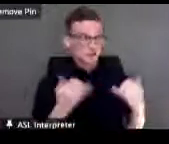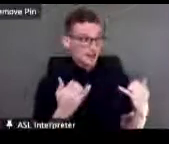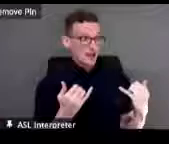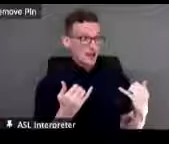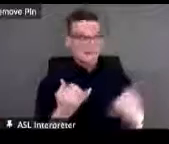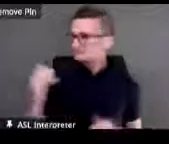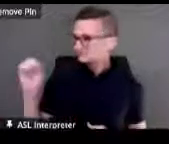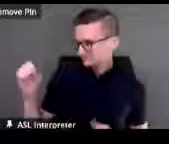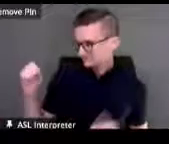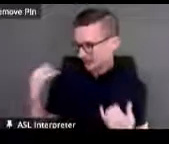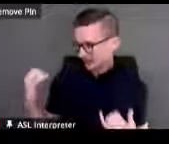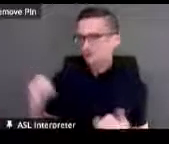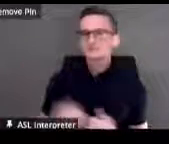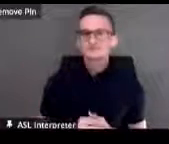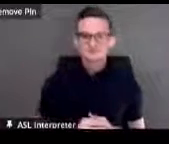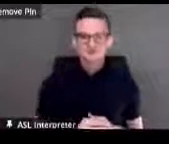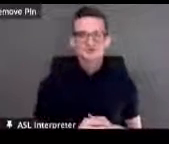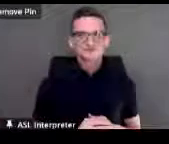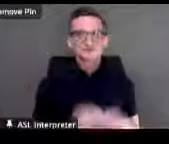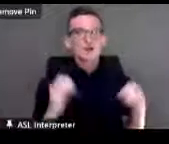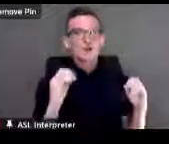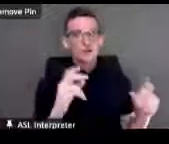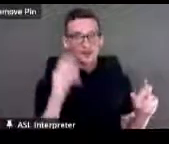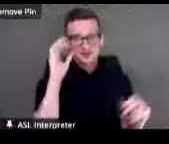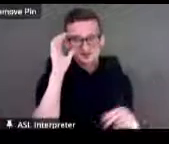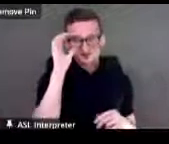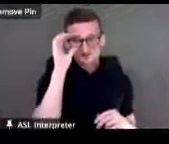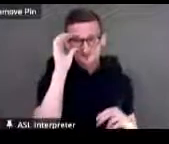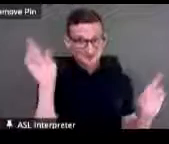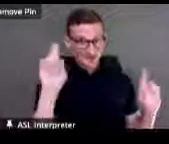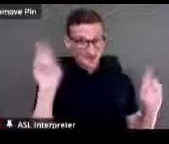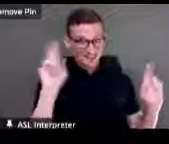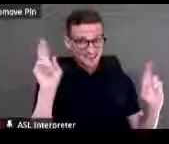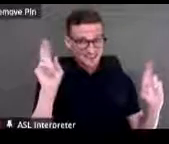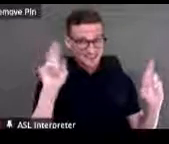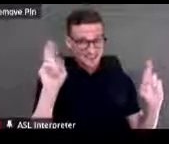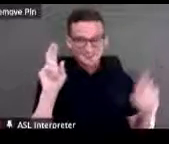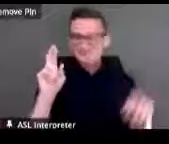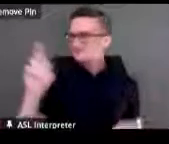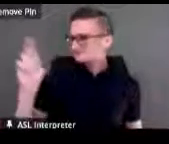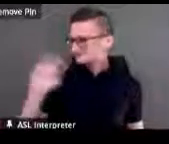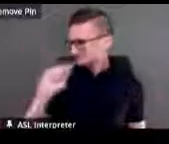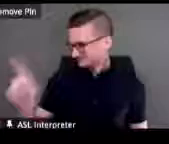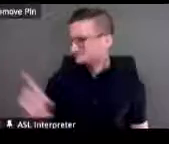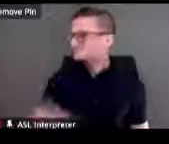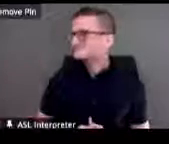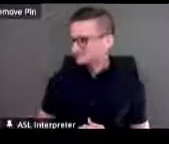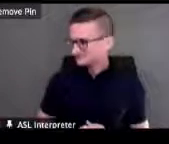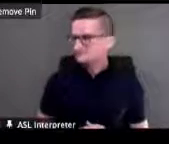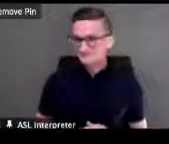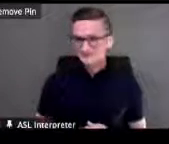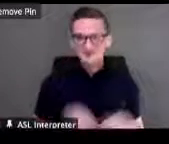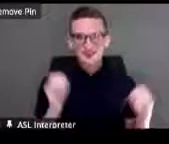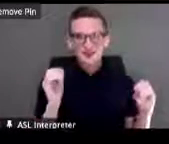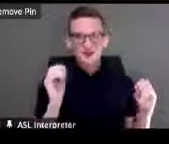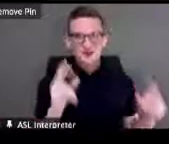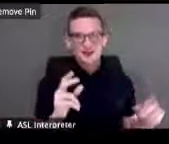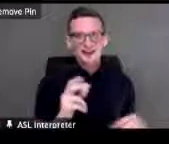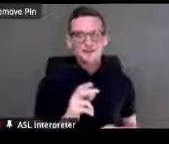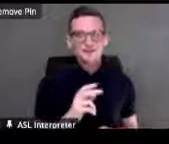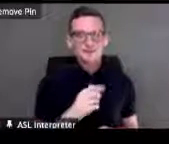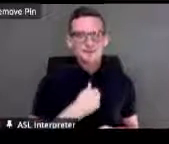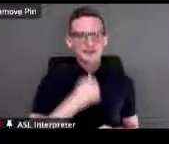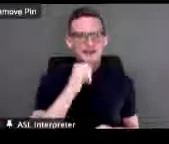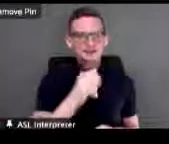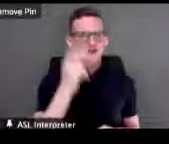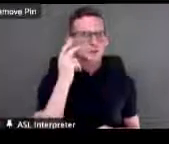Right now. Okay. Are you ready for me? We sure are. Okay. I don't see